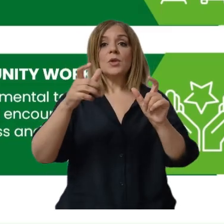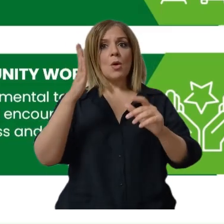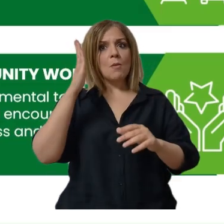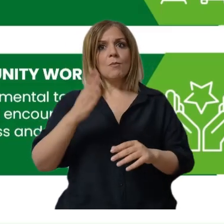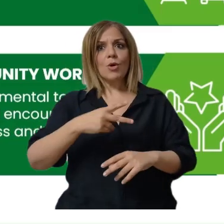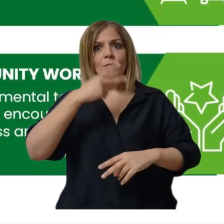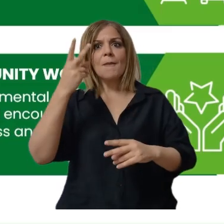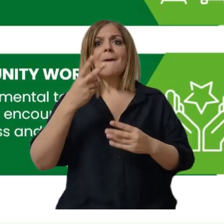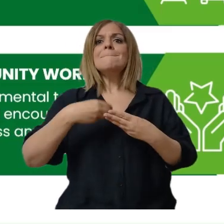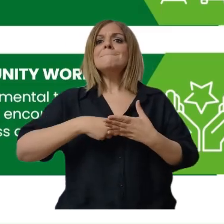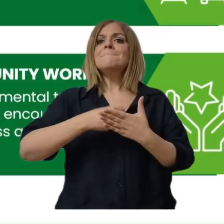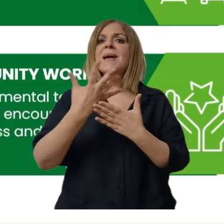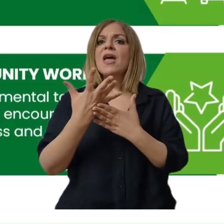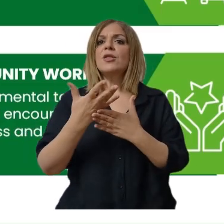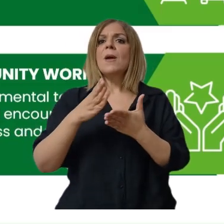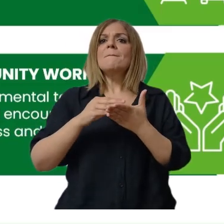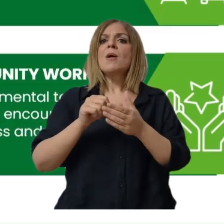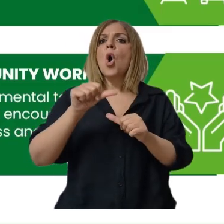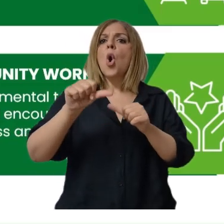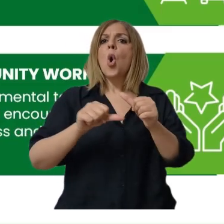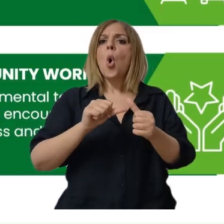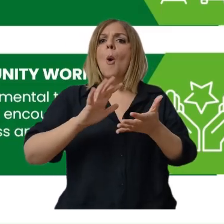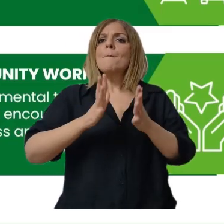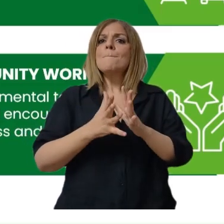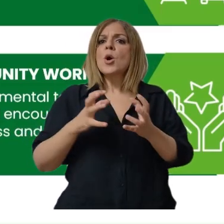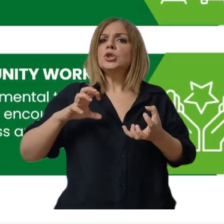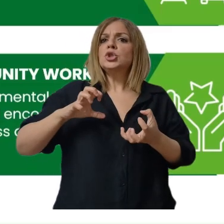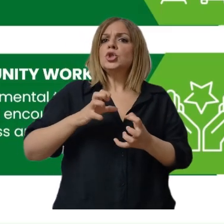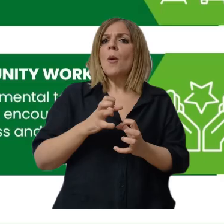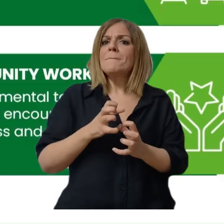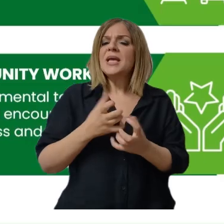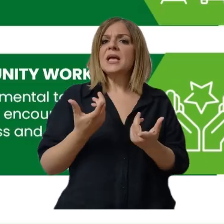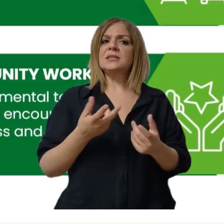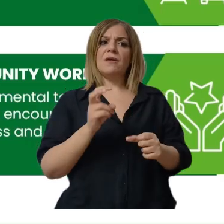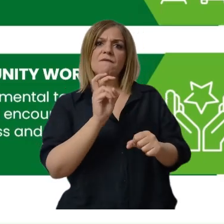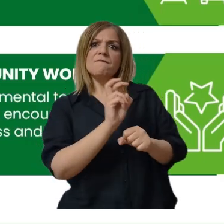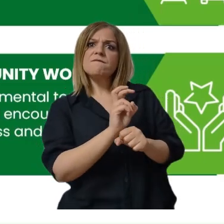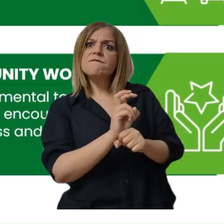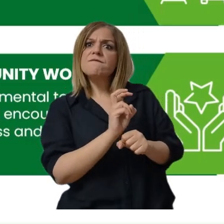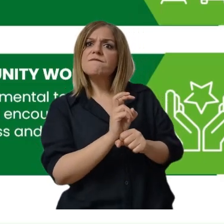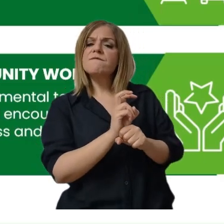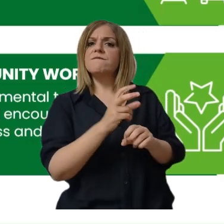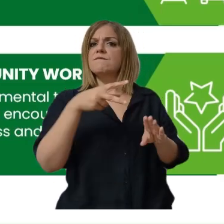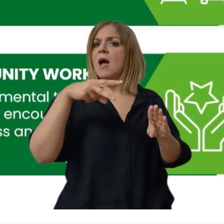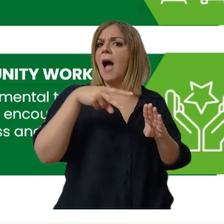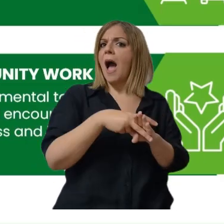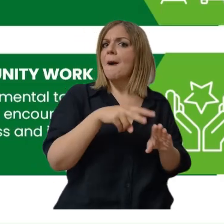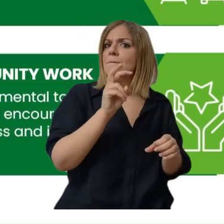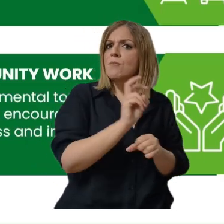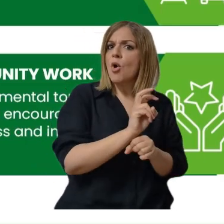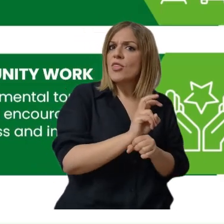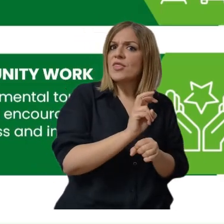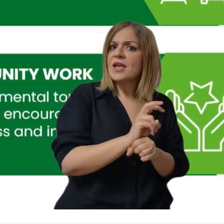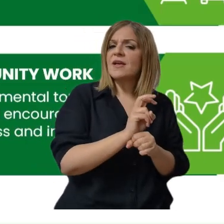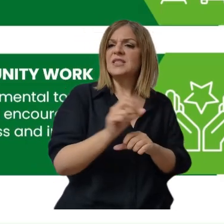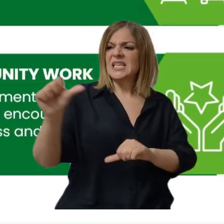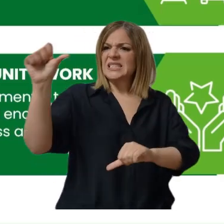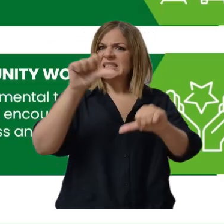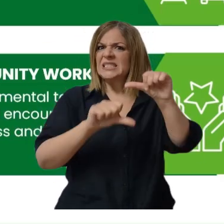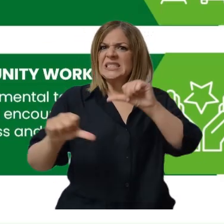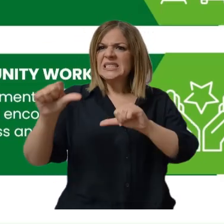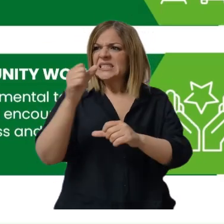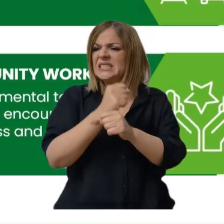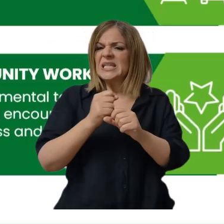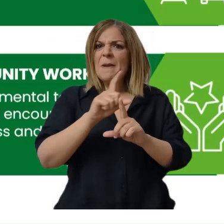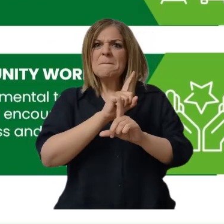use eco-friendly methods such as composting and install water-saving irrigation systems and reduce chemical